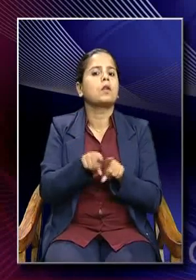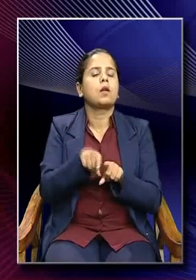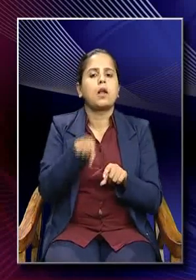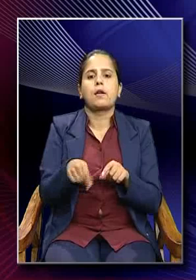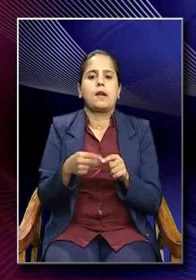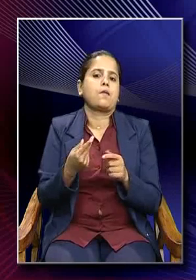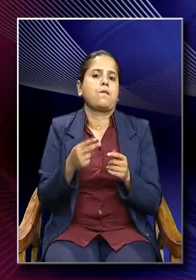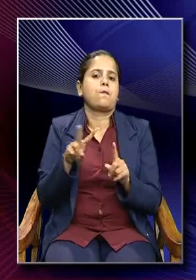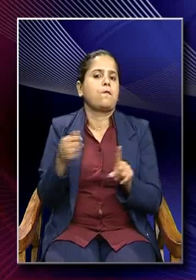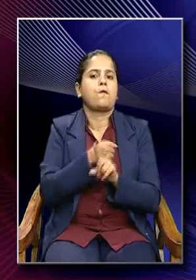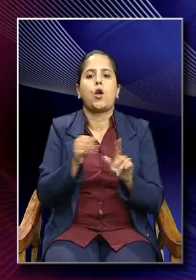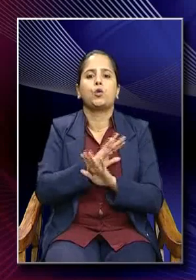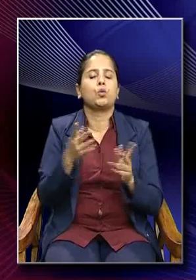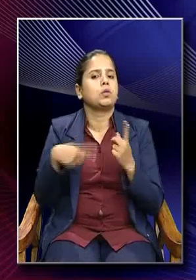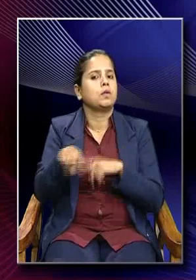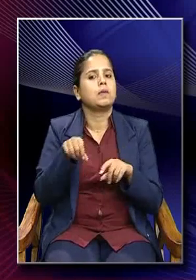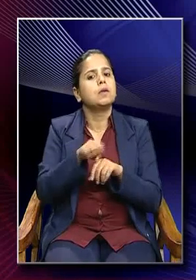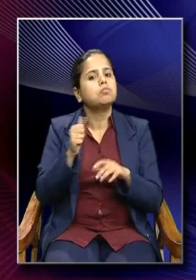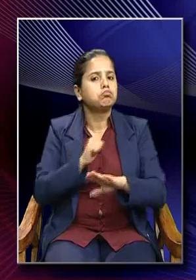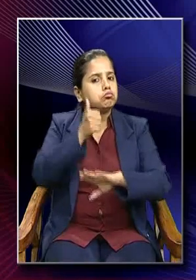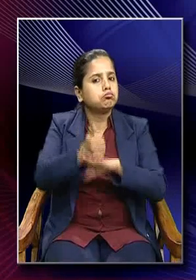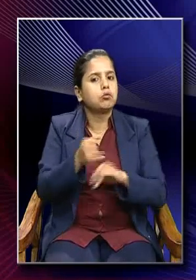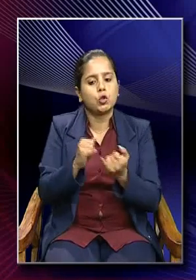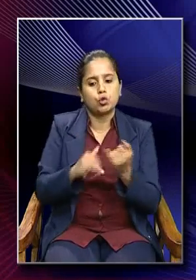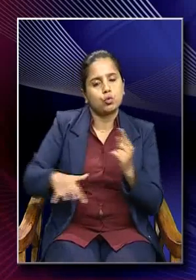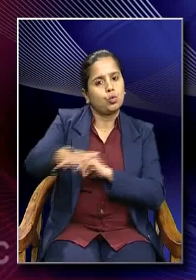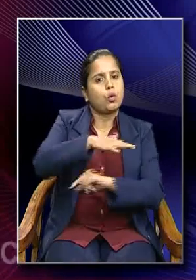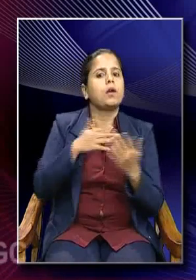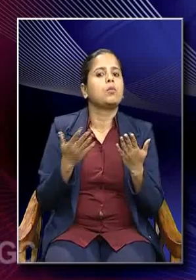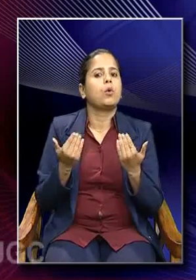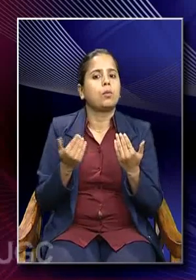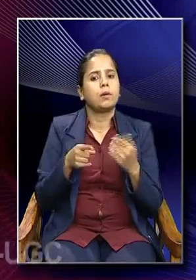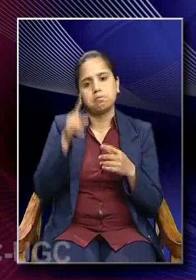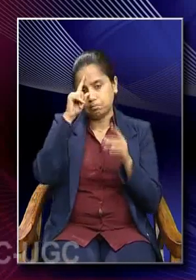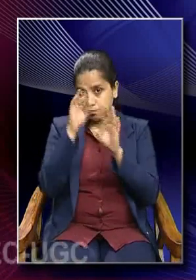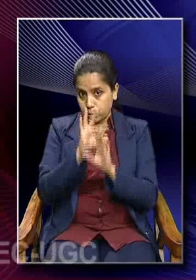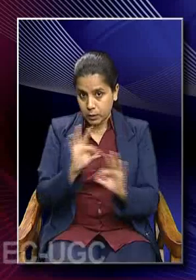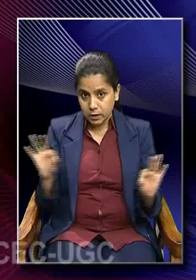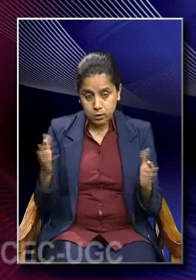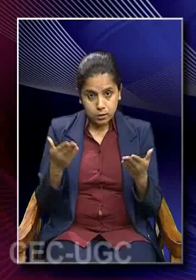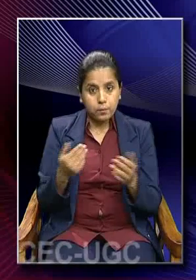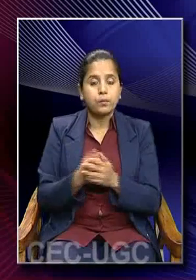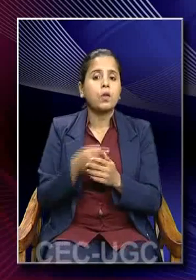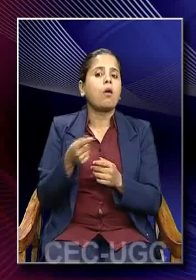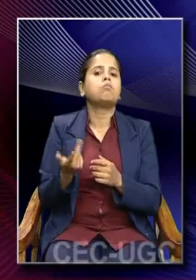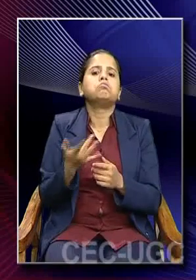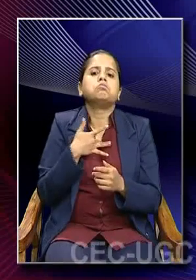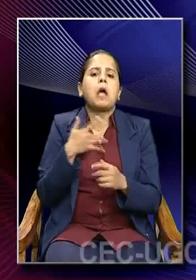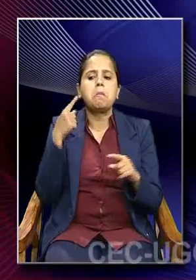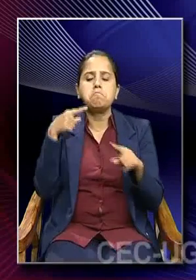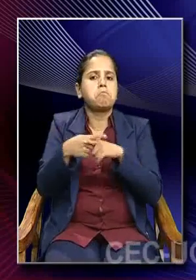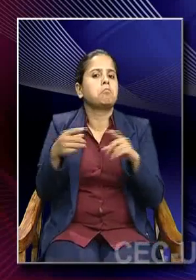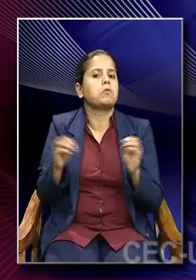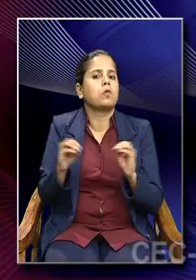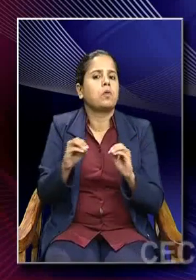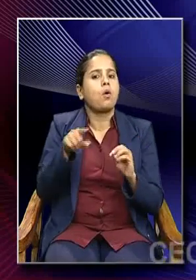non-violent economy set up, a society which is peaceful, which is not under the conflict, which